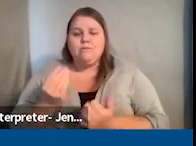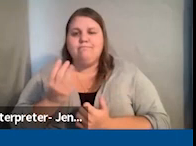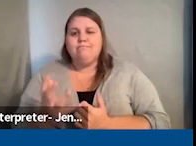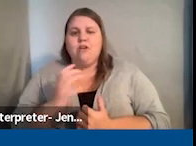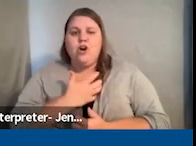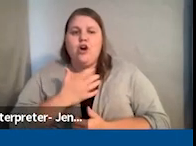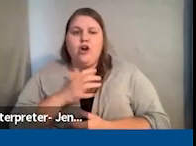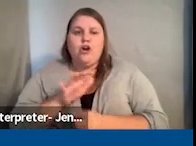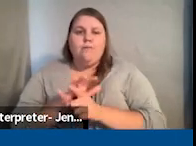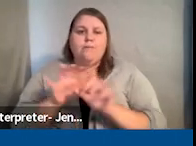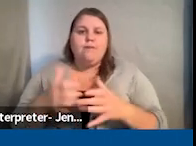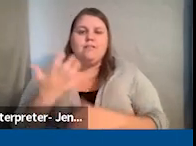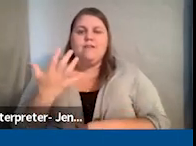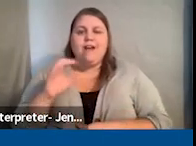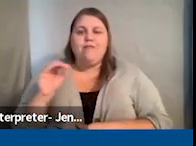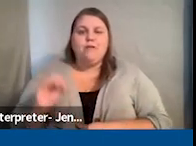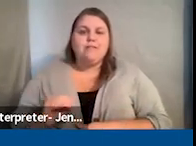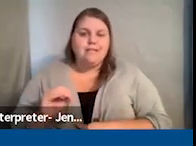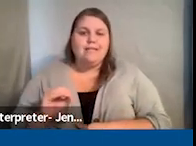5% down payment assistance.